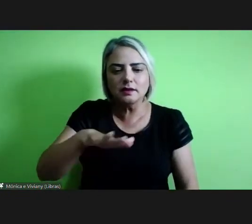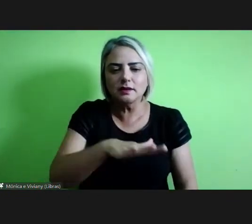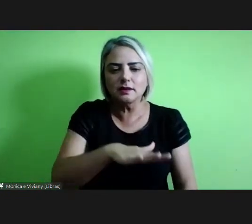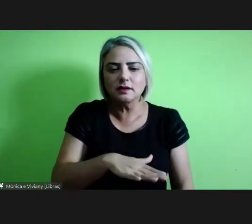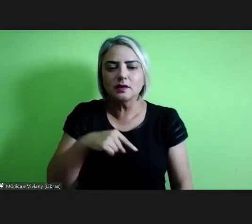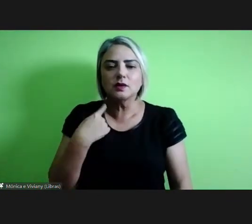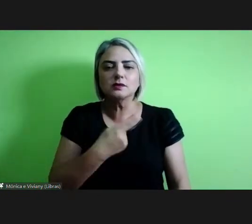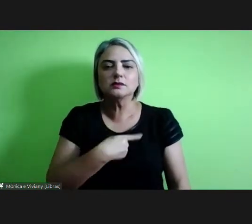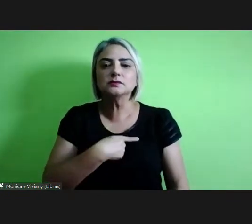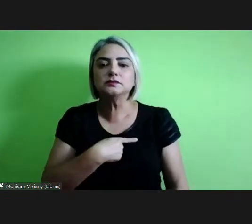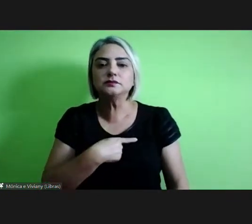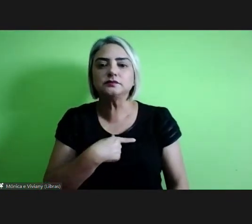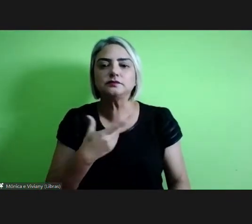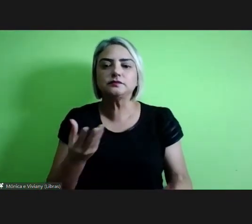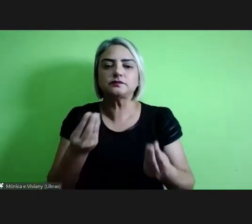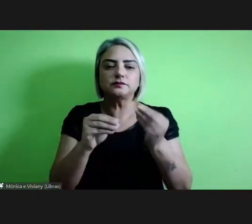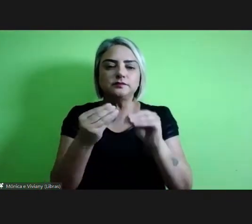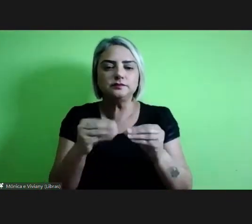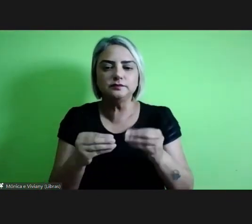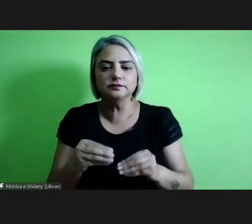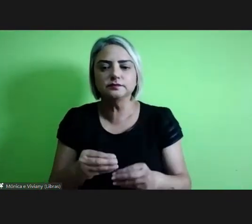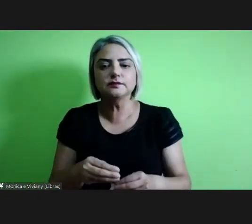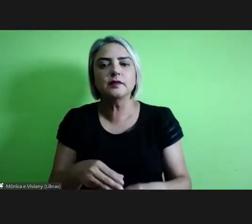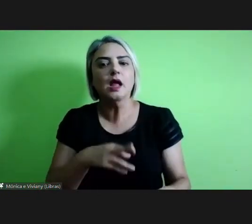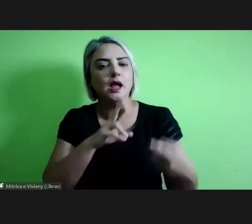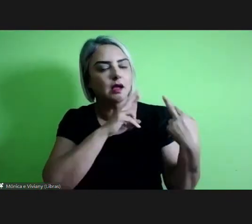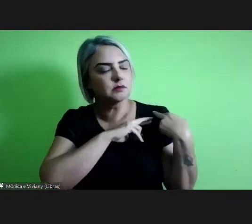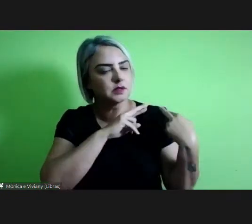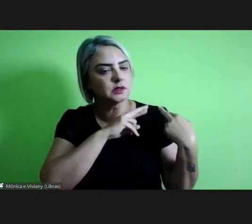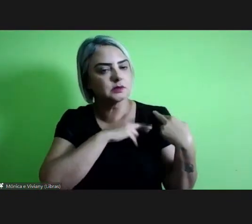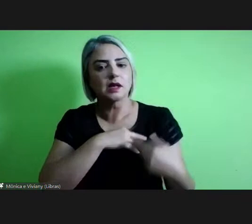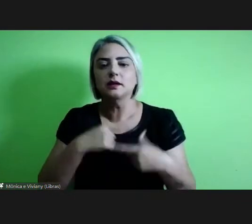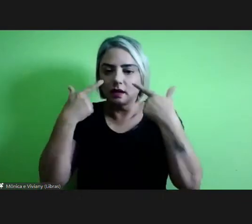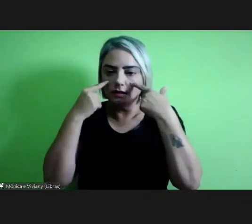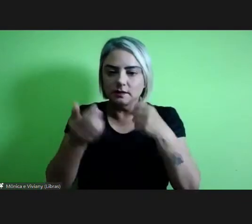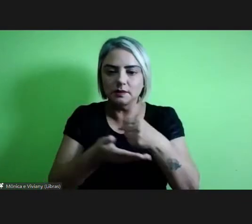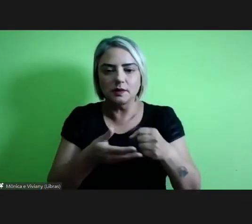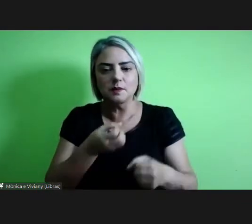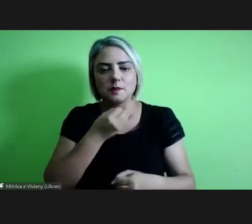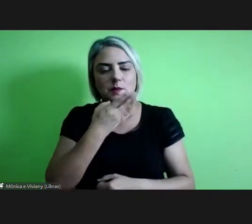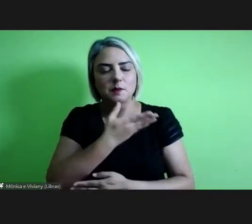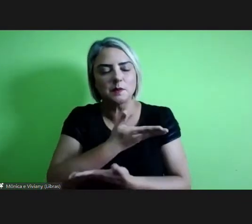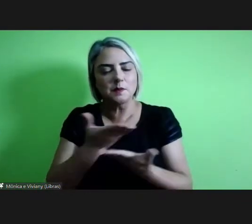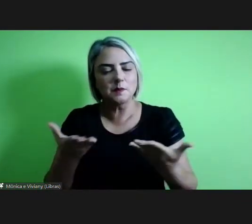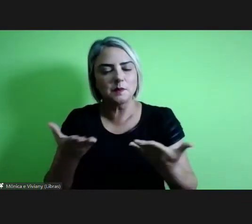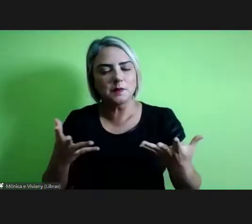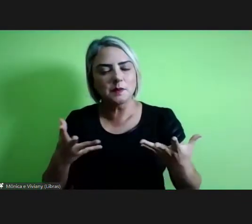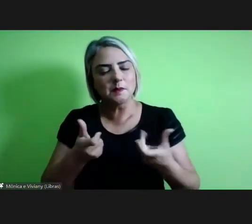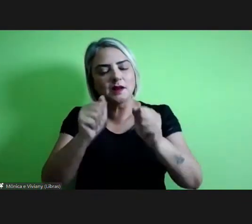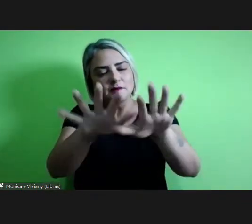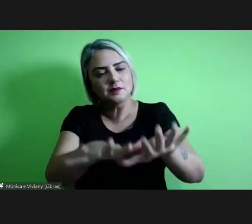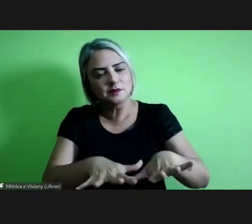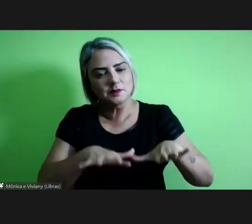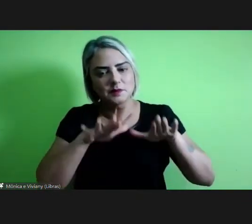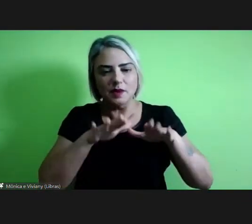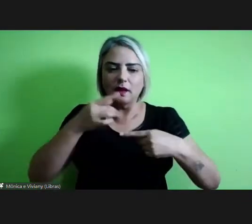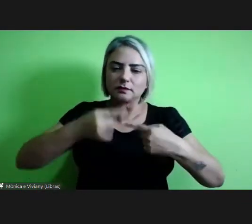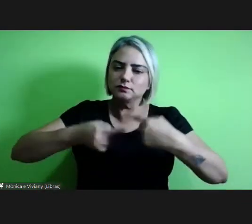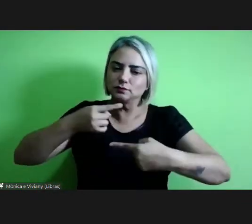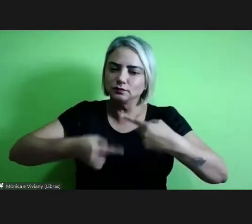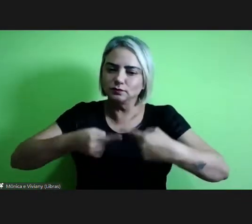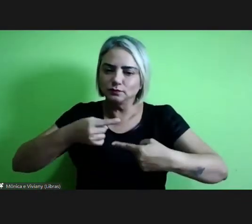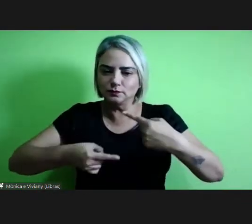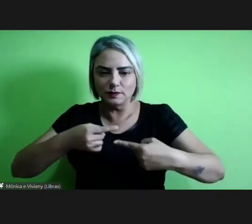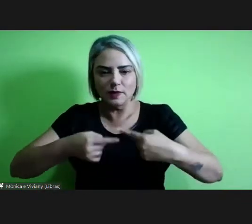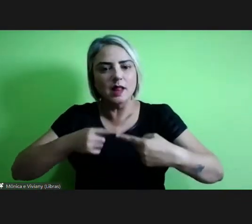to understand where we are inserted and the role of primary health care. I wish you all a great